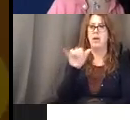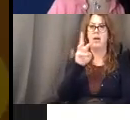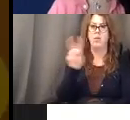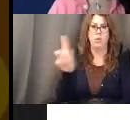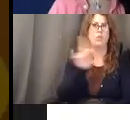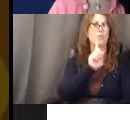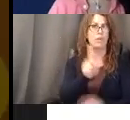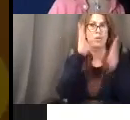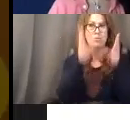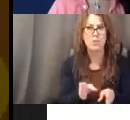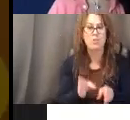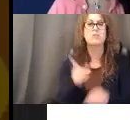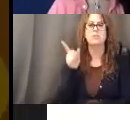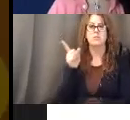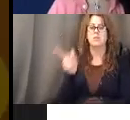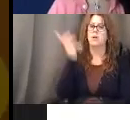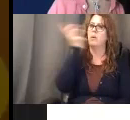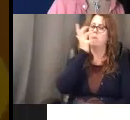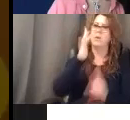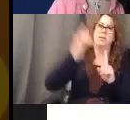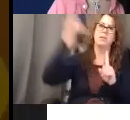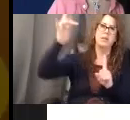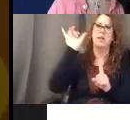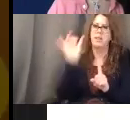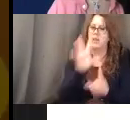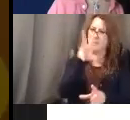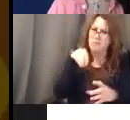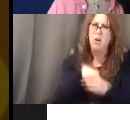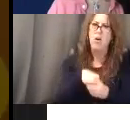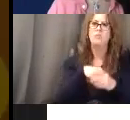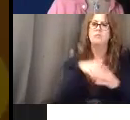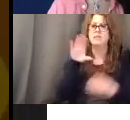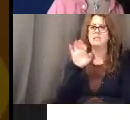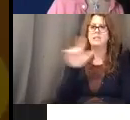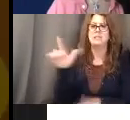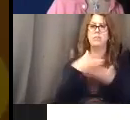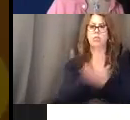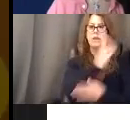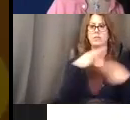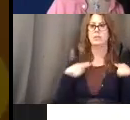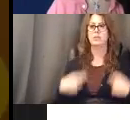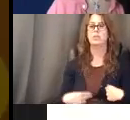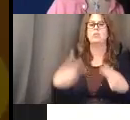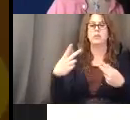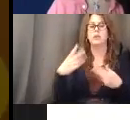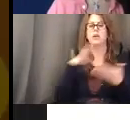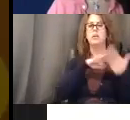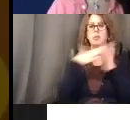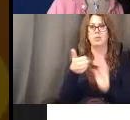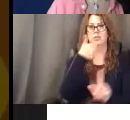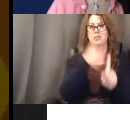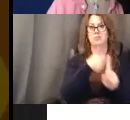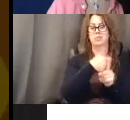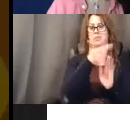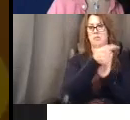a absolute pillar in the civil rights and human rights community as an activist. He was an attorney who represented Black